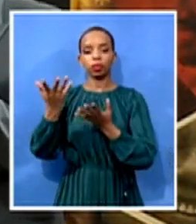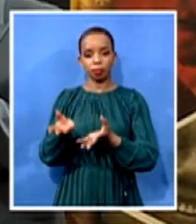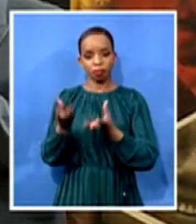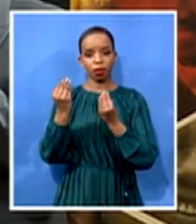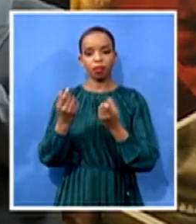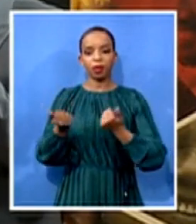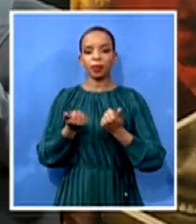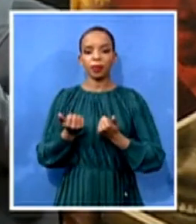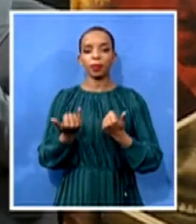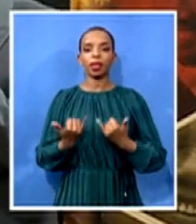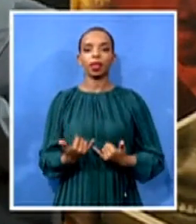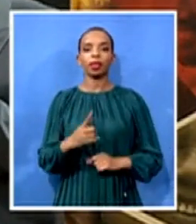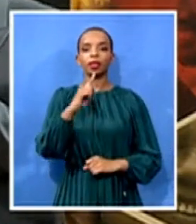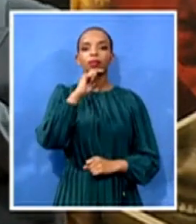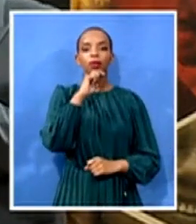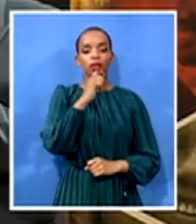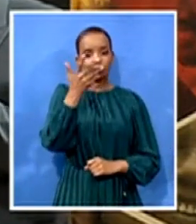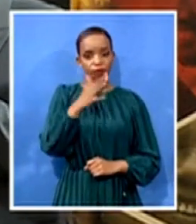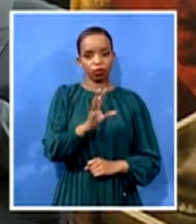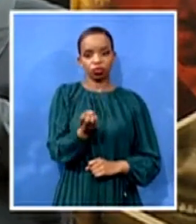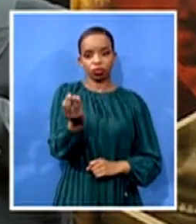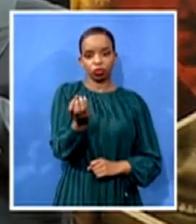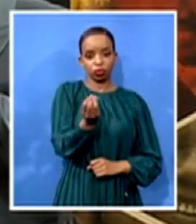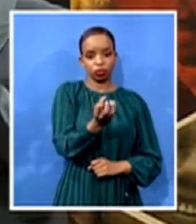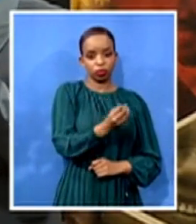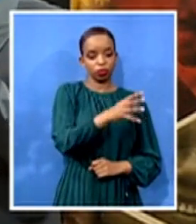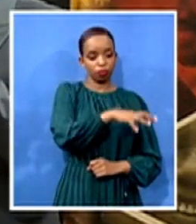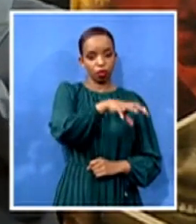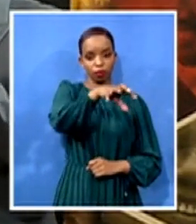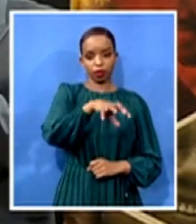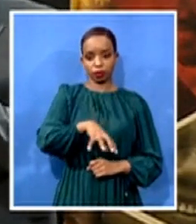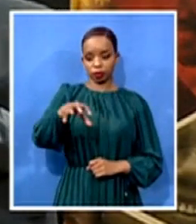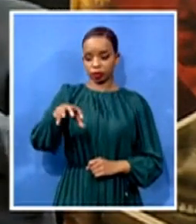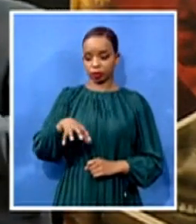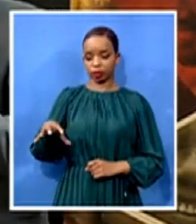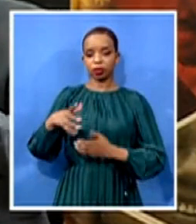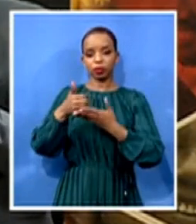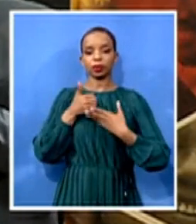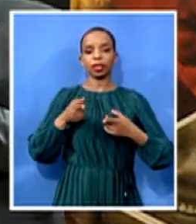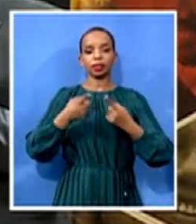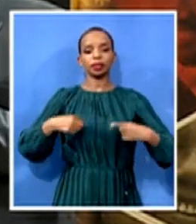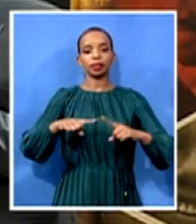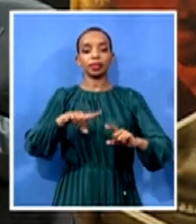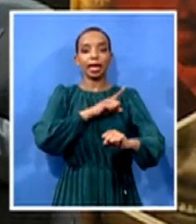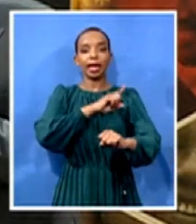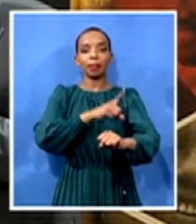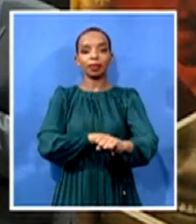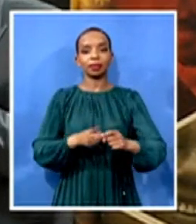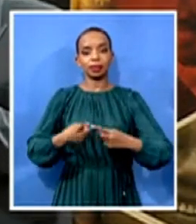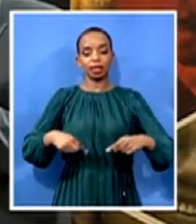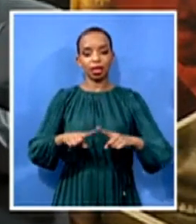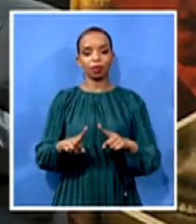the province to assist us beef up our capacity to make these ventilators available to